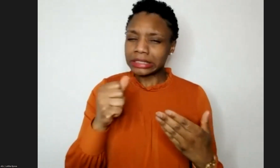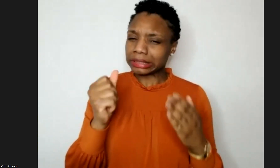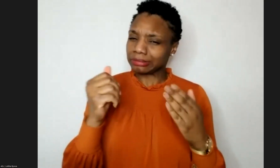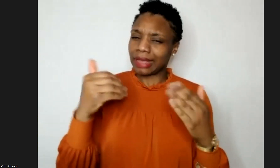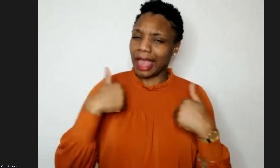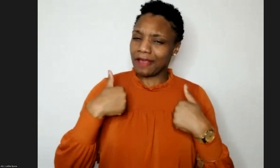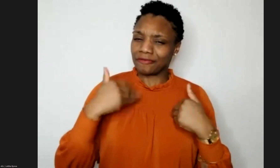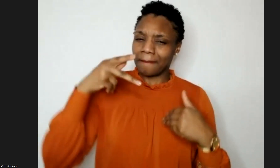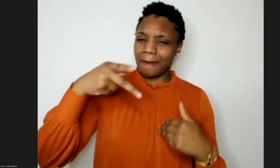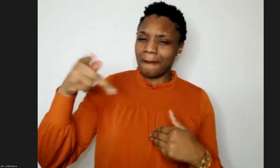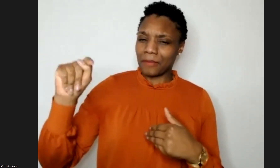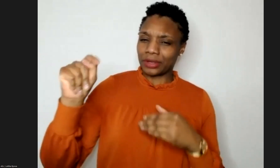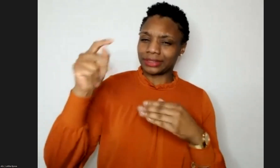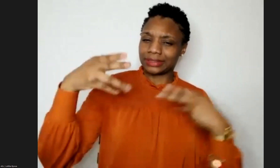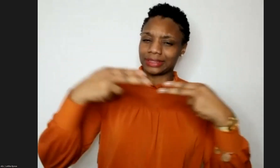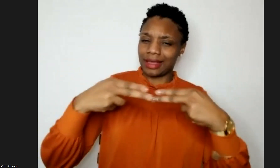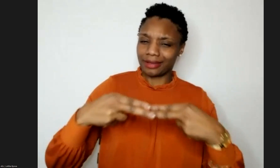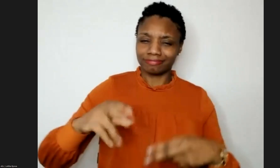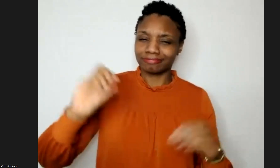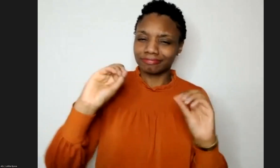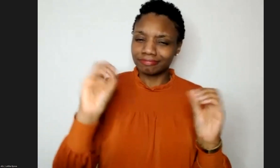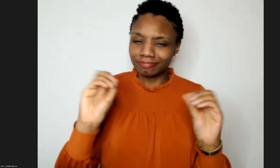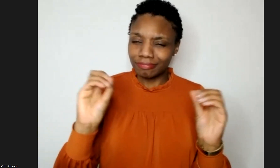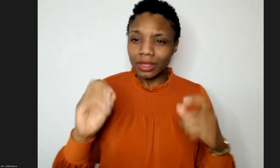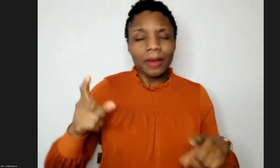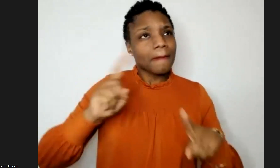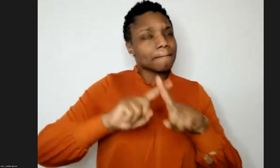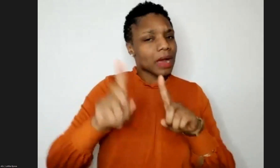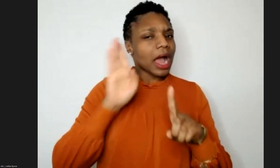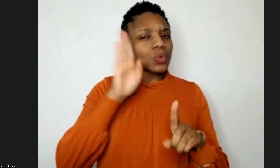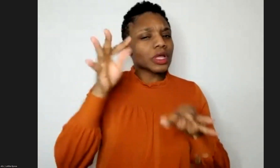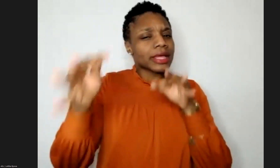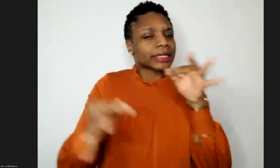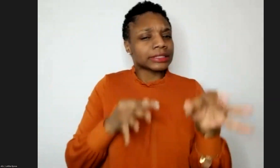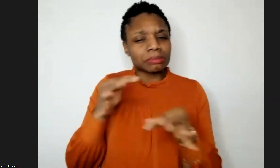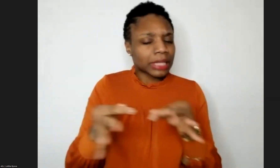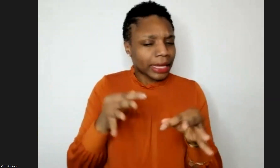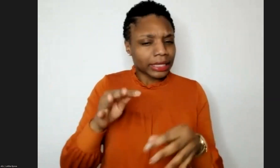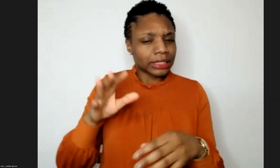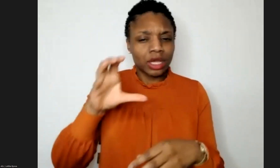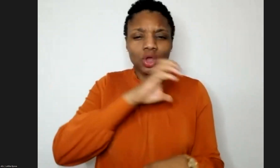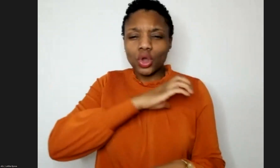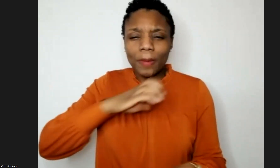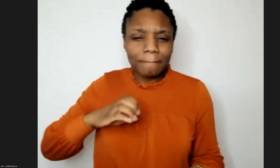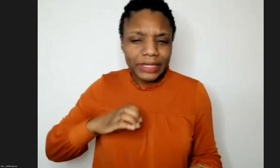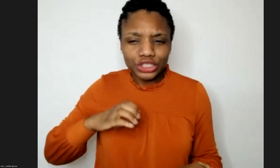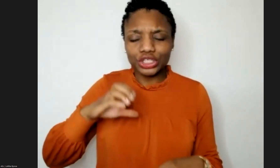give it an outline of what the commission is, what our charge is, and